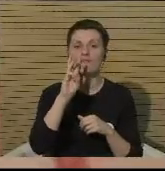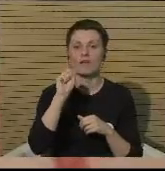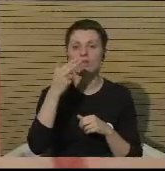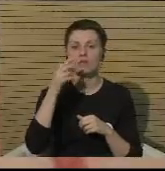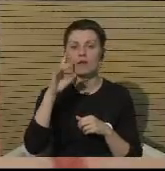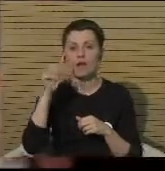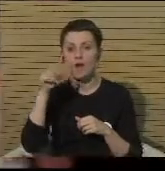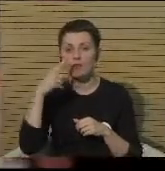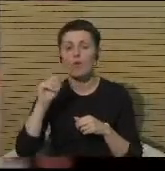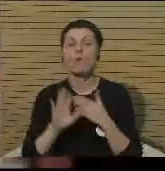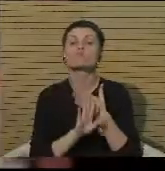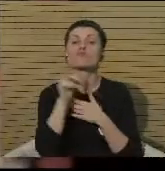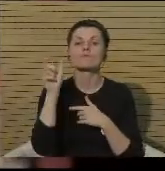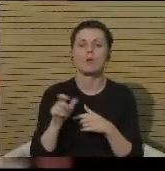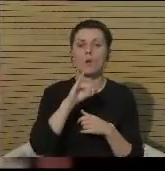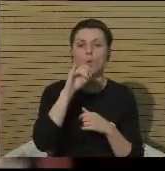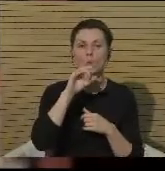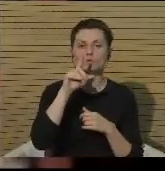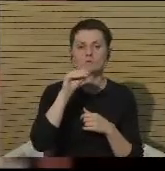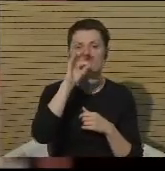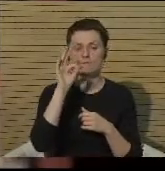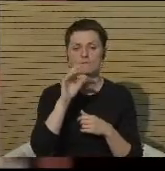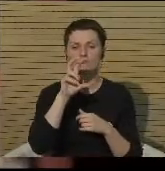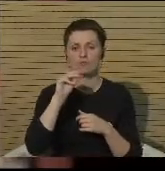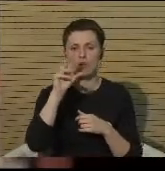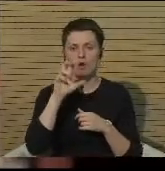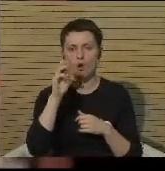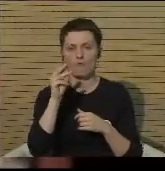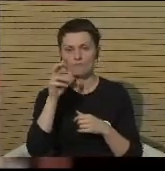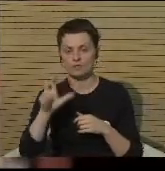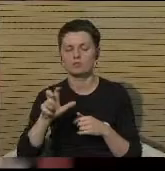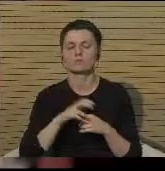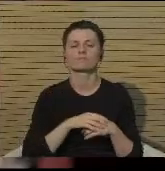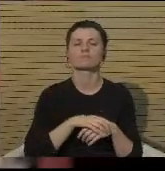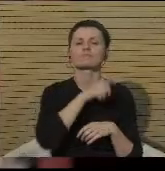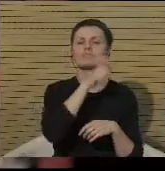that was called the second avant-garde was Józef Czechowicz.